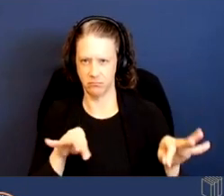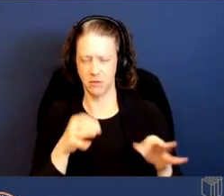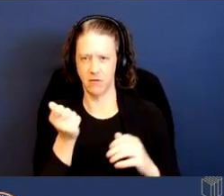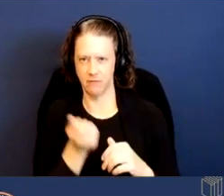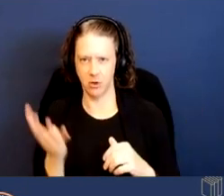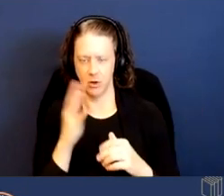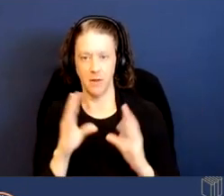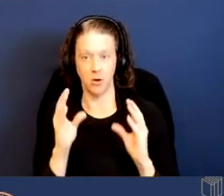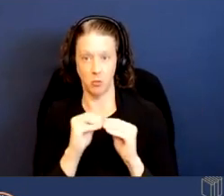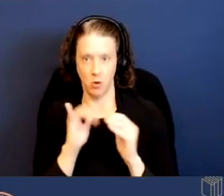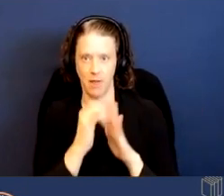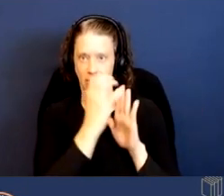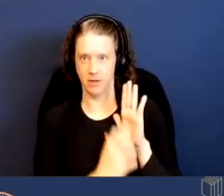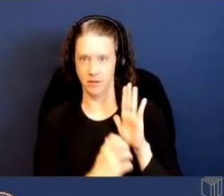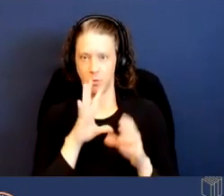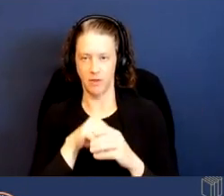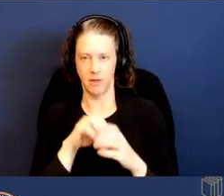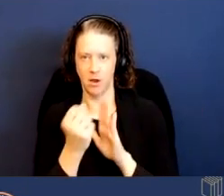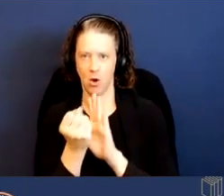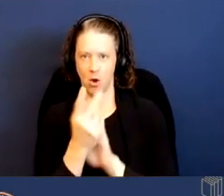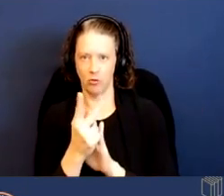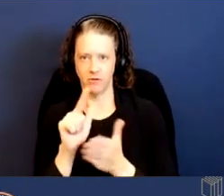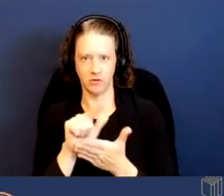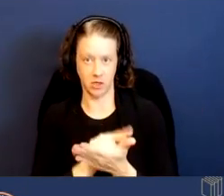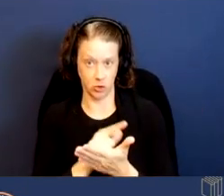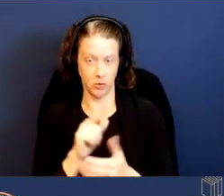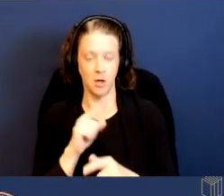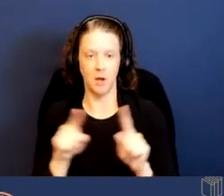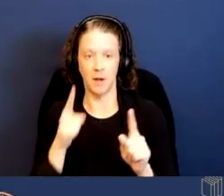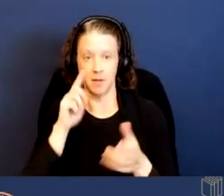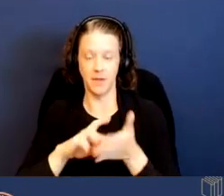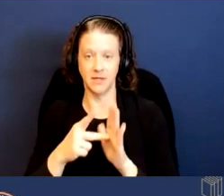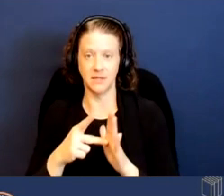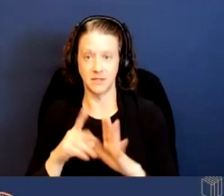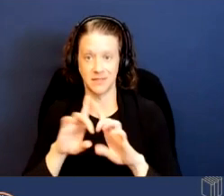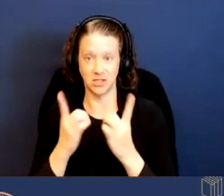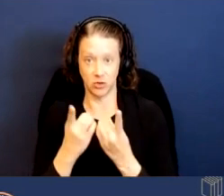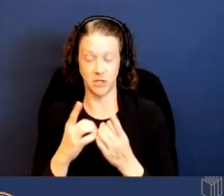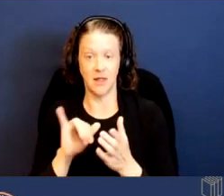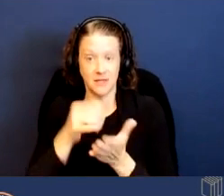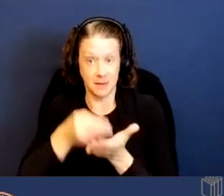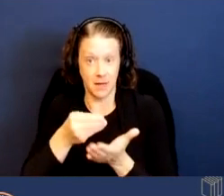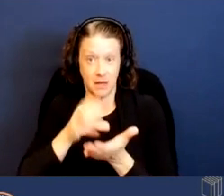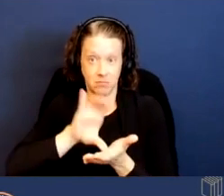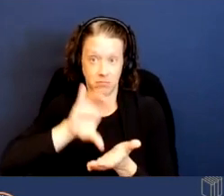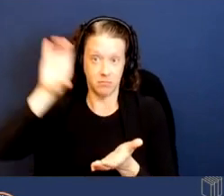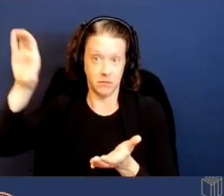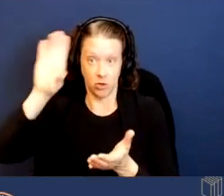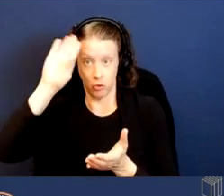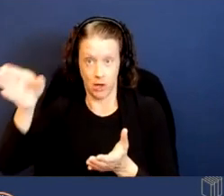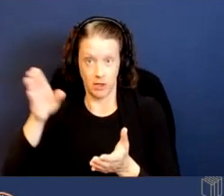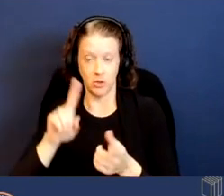There's more than this in the authorizing statute. What that means is that districts, this money goes directly to school districts. I should have said that in the